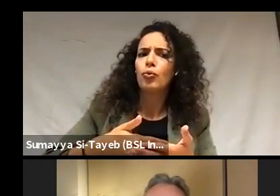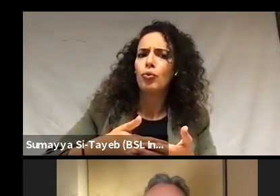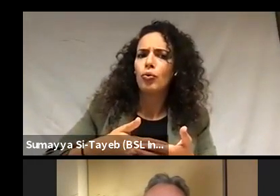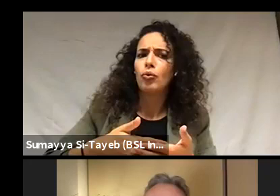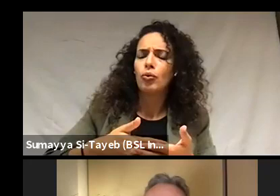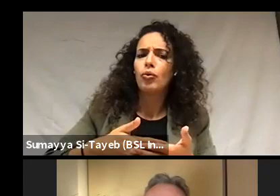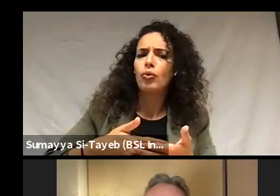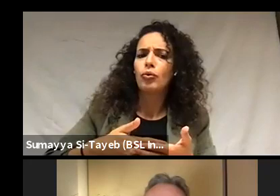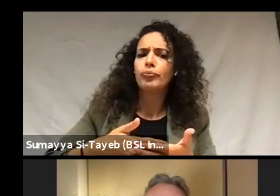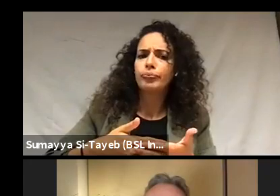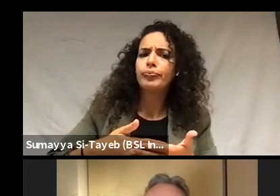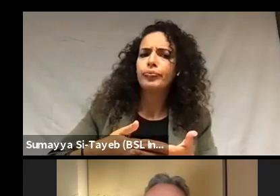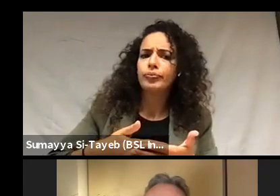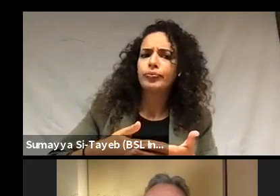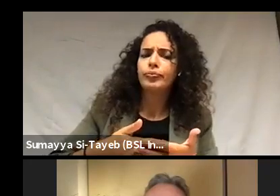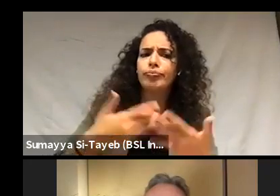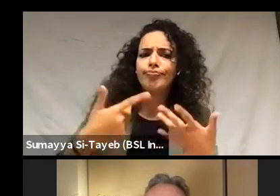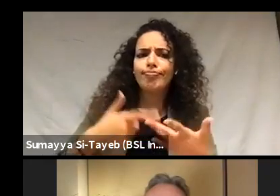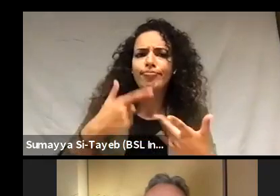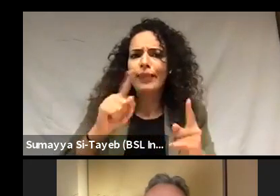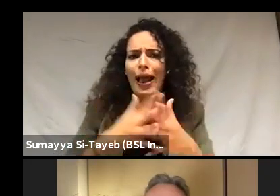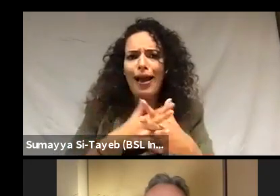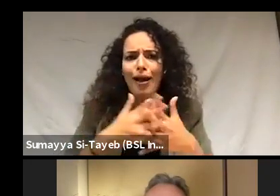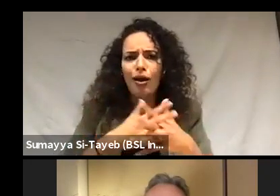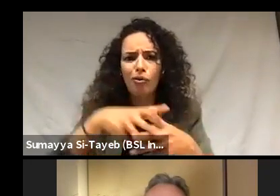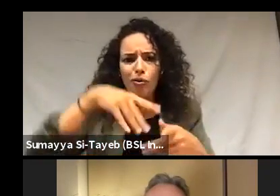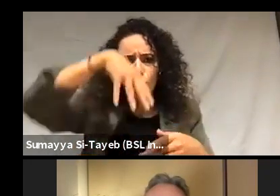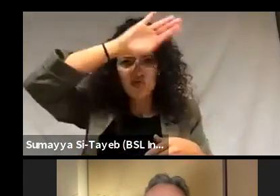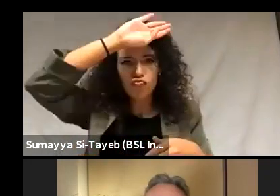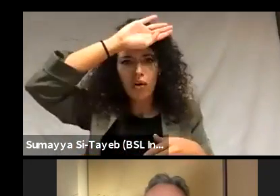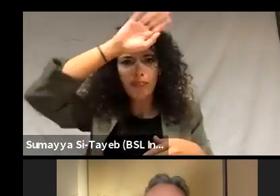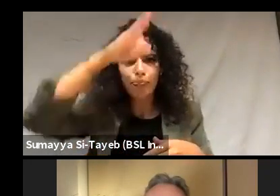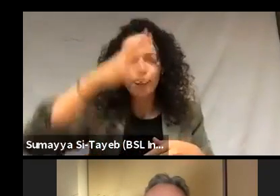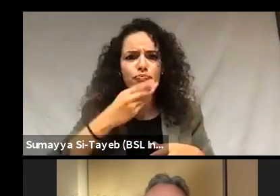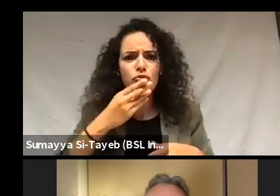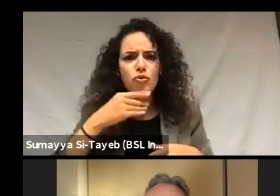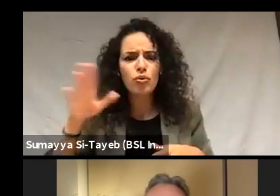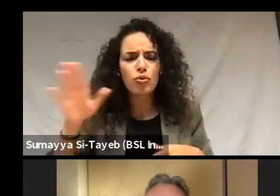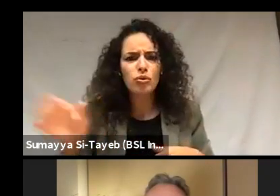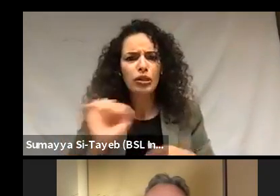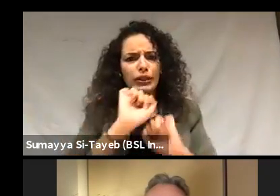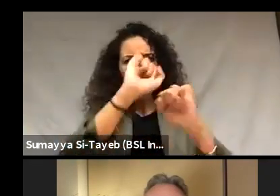account of how Trump used all the powers of his